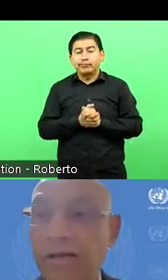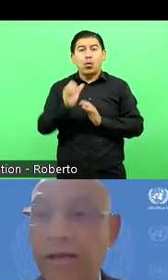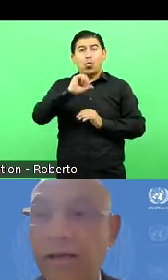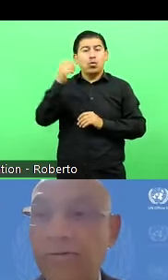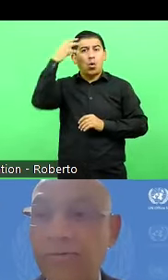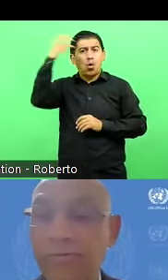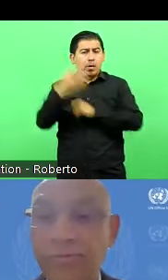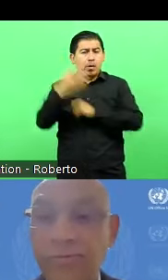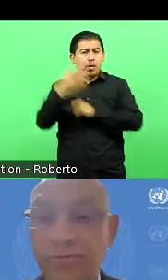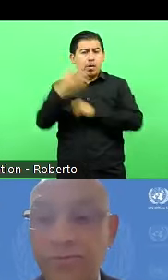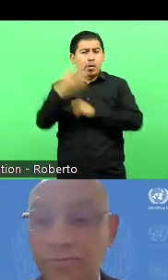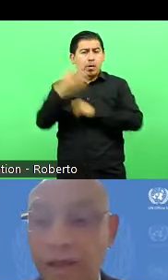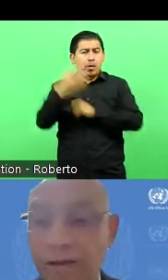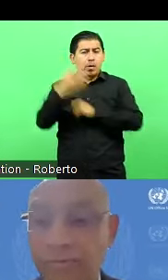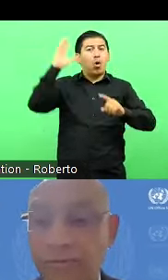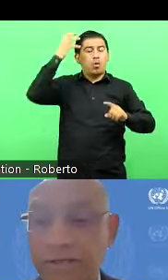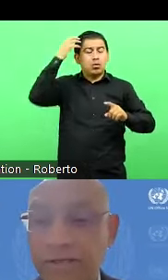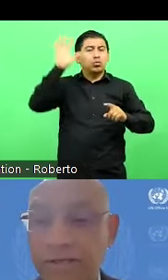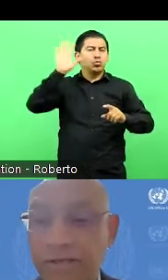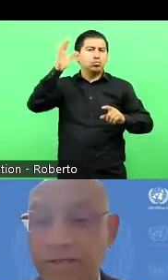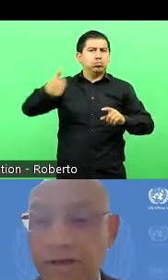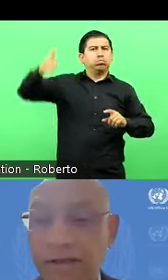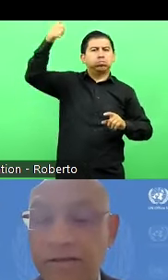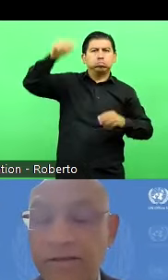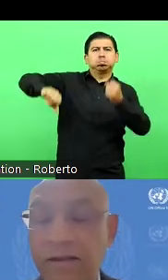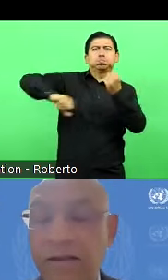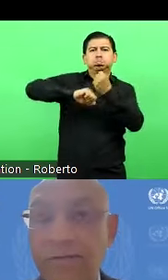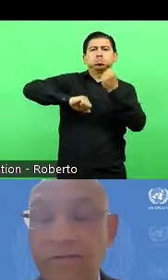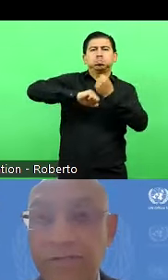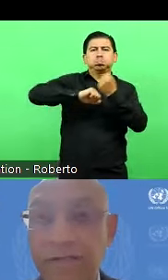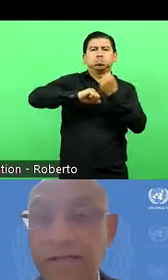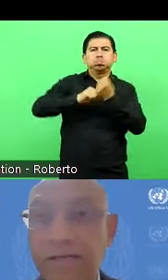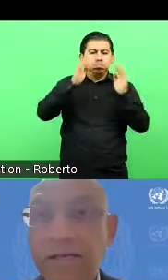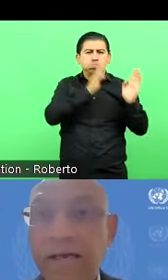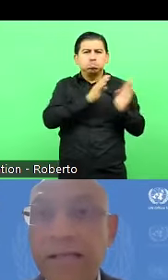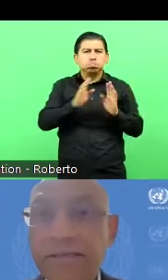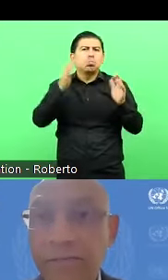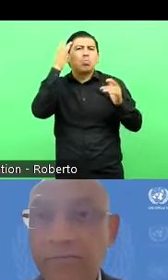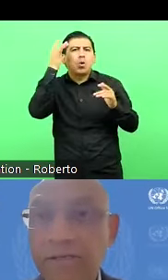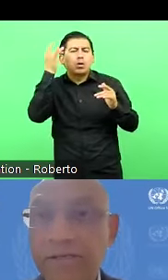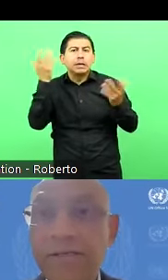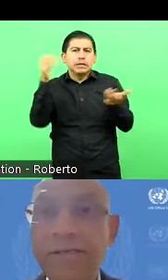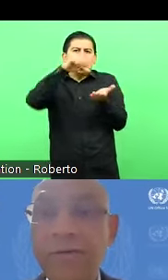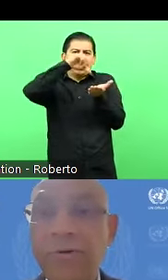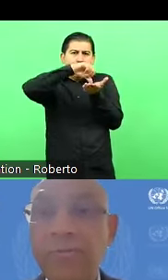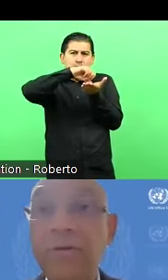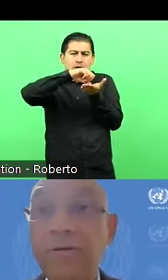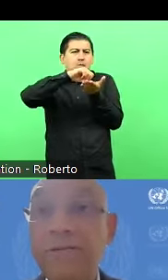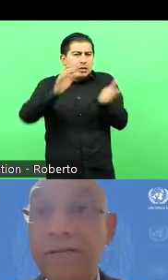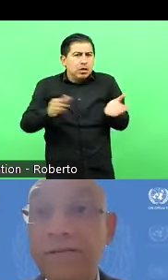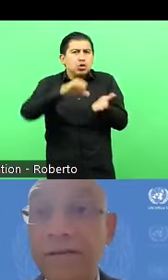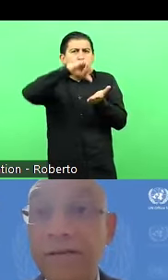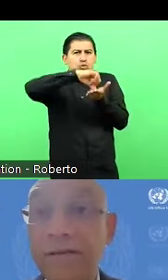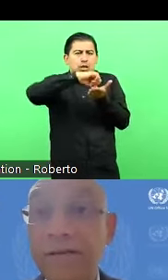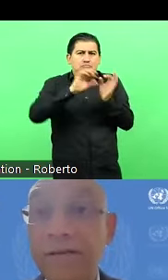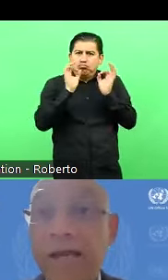working to help cities achieve higher levels of resilience. And some of these cities are what we call